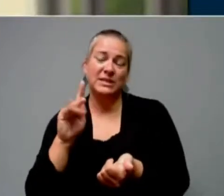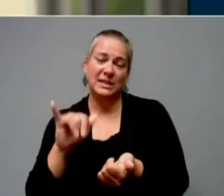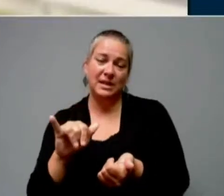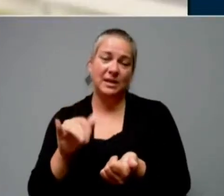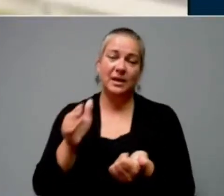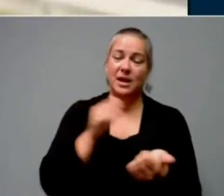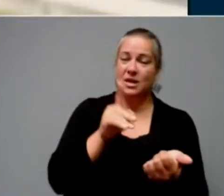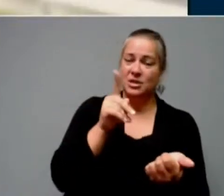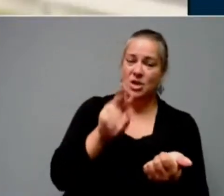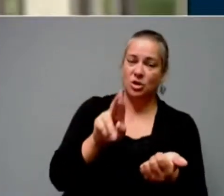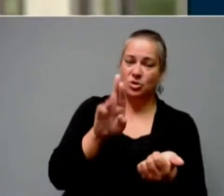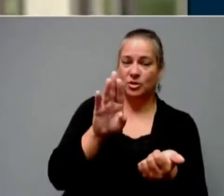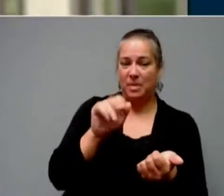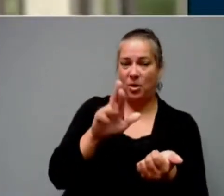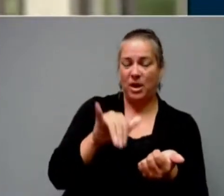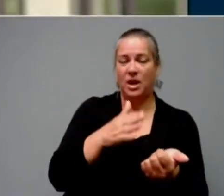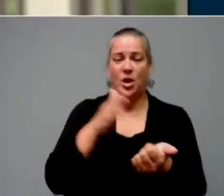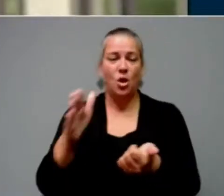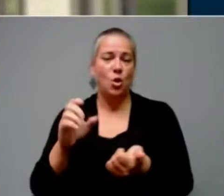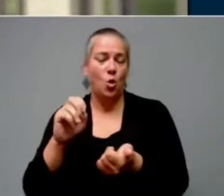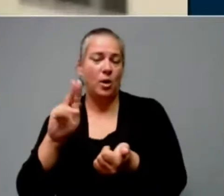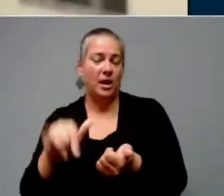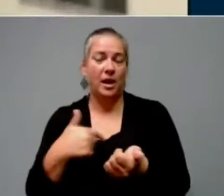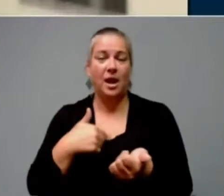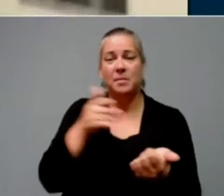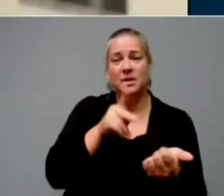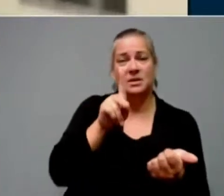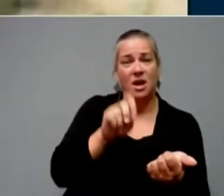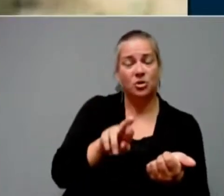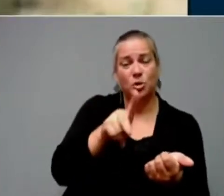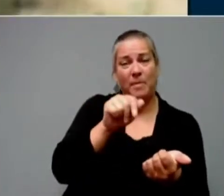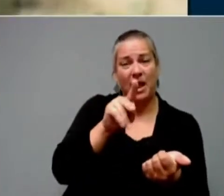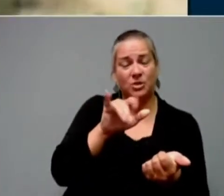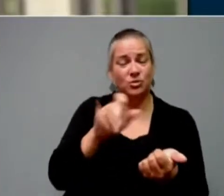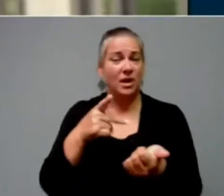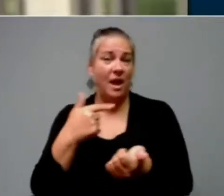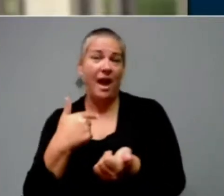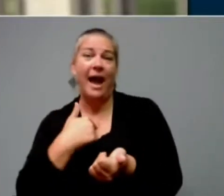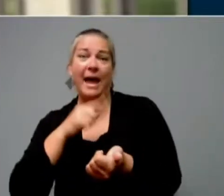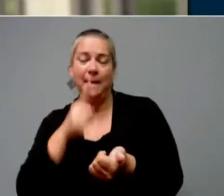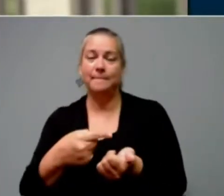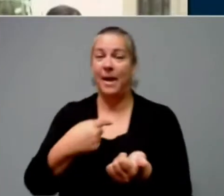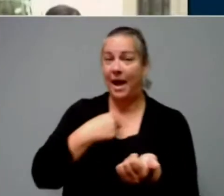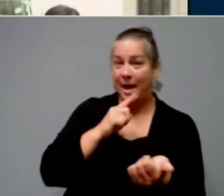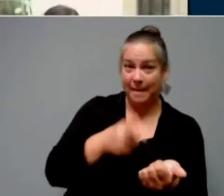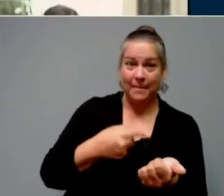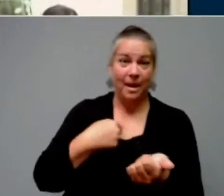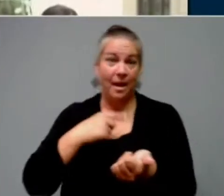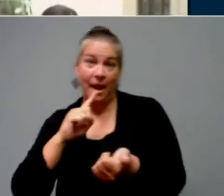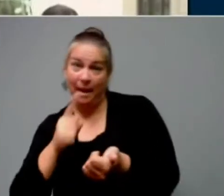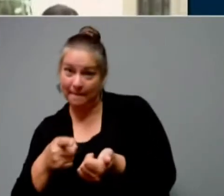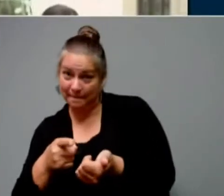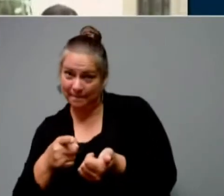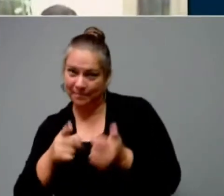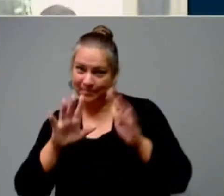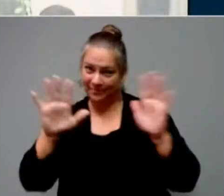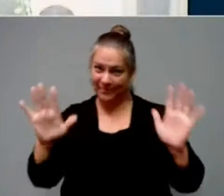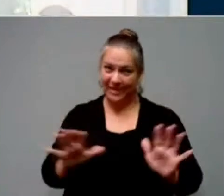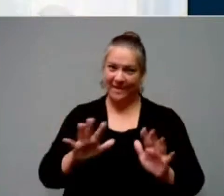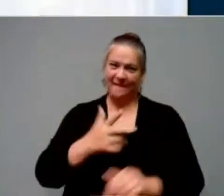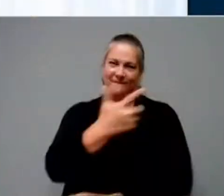Barry Dixon. Courtney Troxel. I'm Dr. Patrick Jenkins. I am. And I am. And I am A vaccine hero.